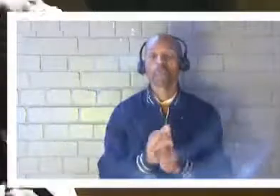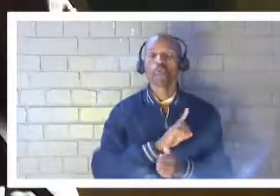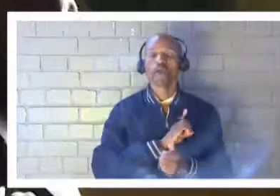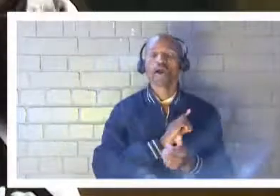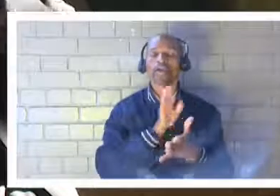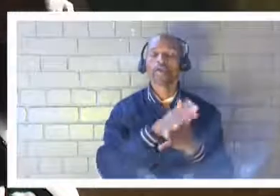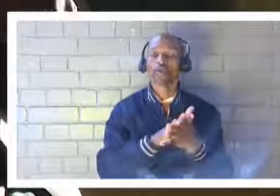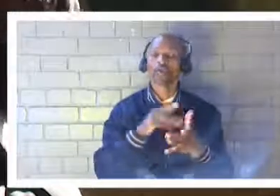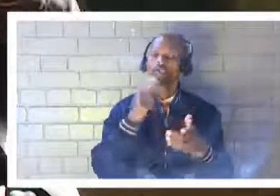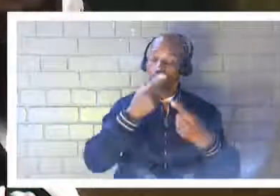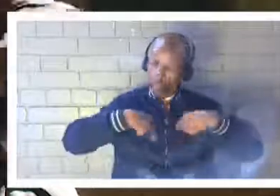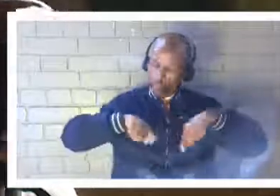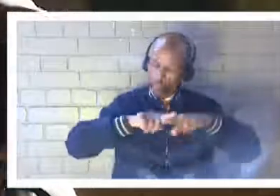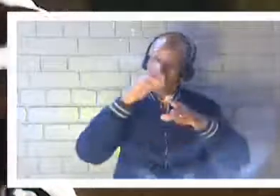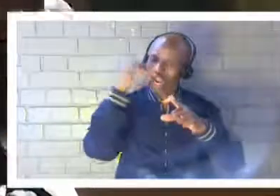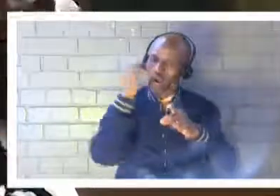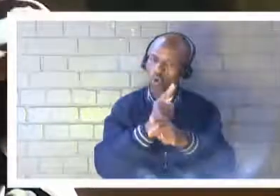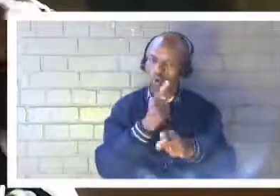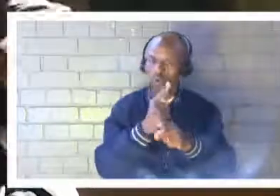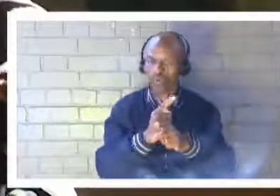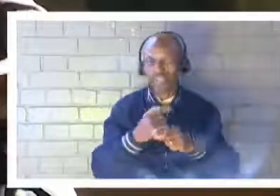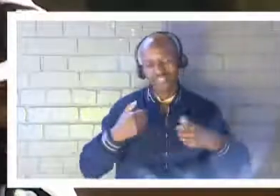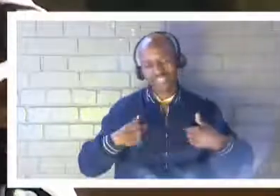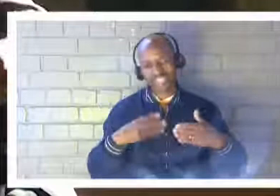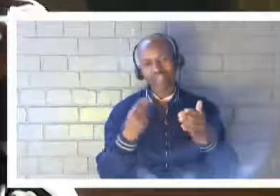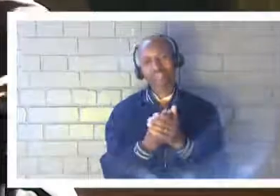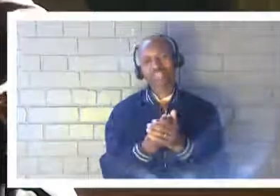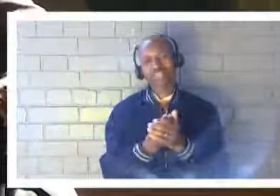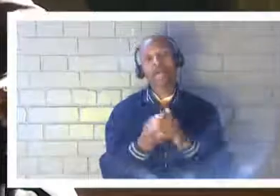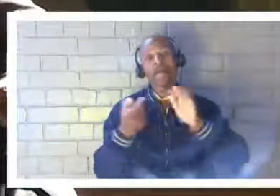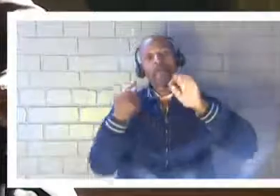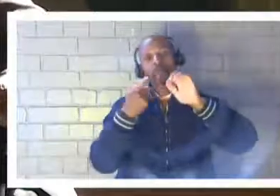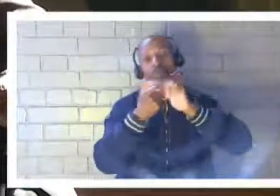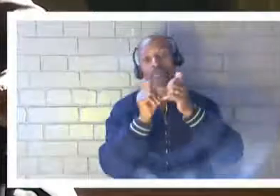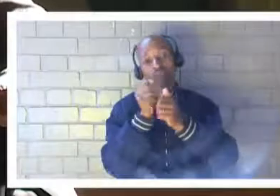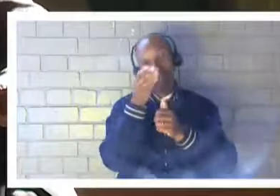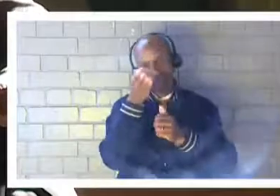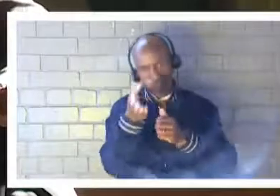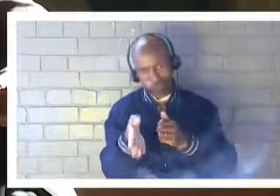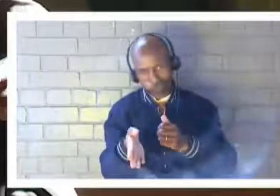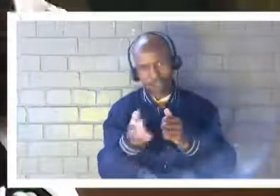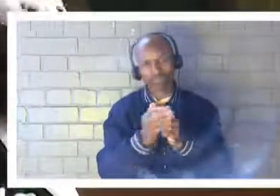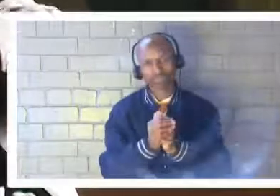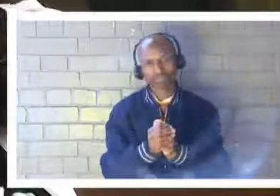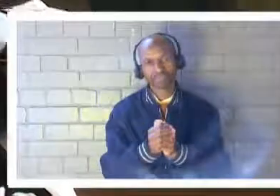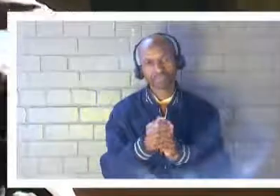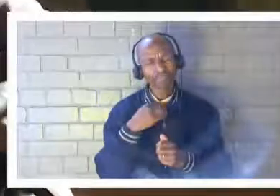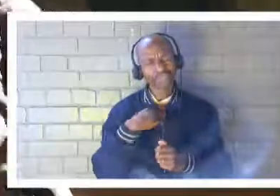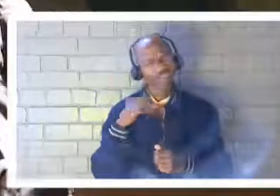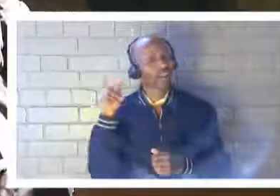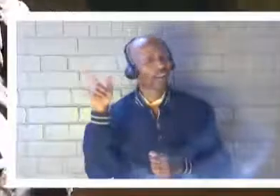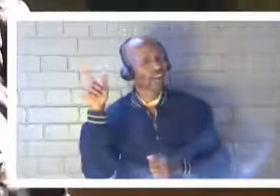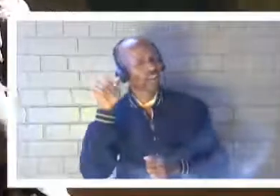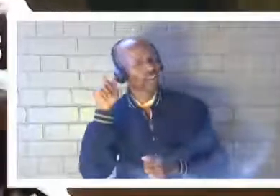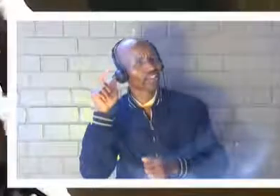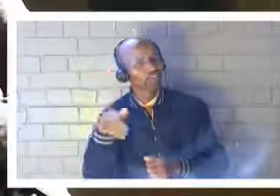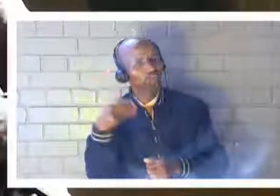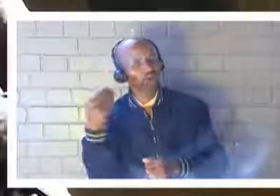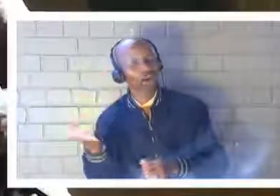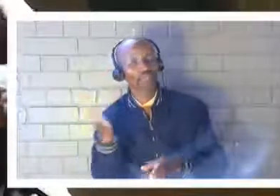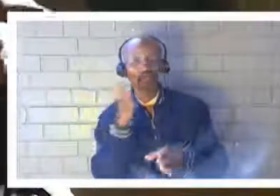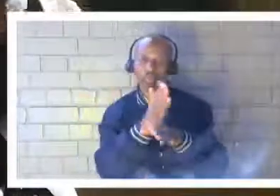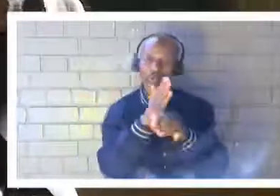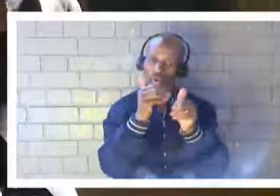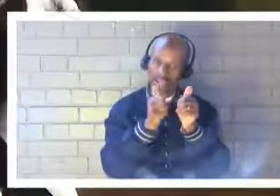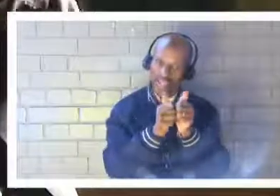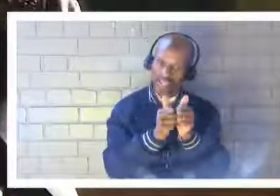Because we always start on accruals because of the problems that are there. I've listened to other colleagues here